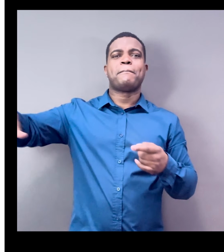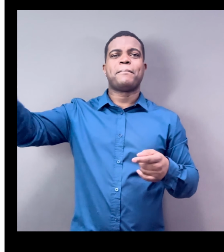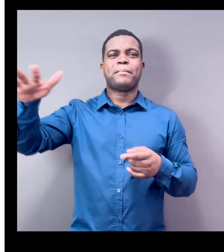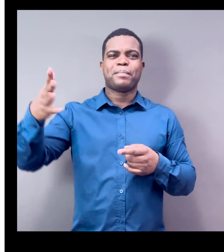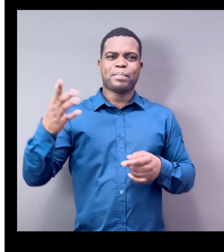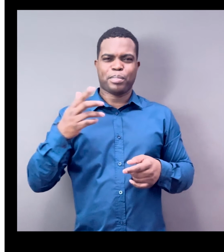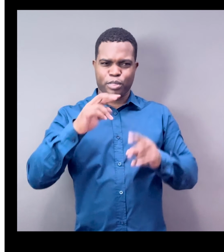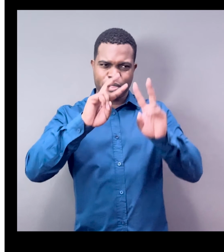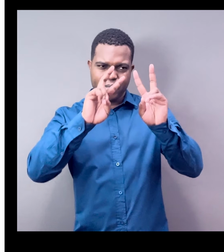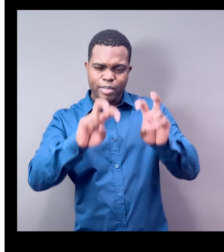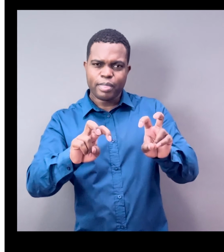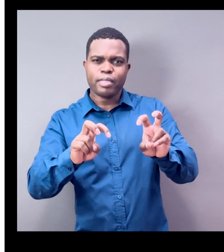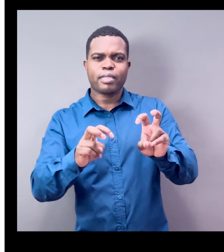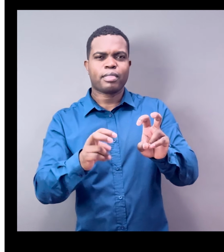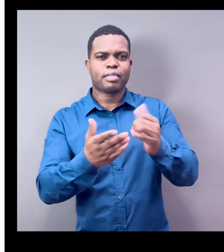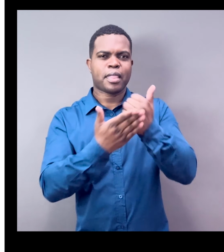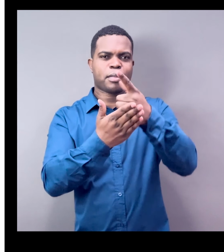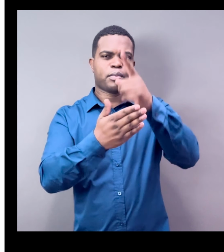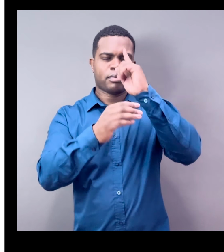and check through that